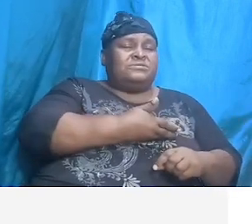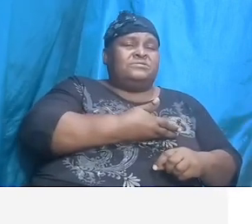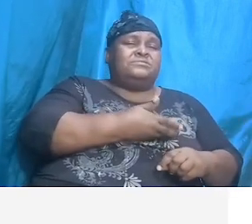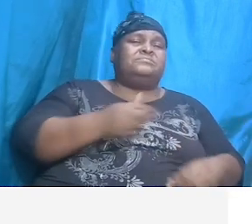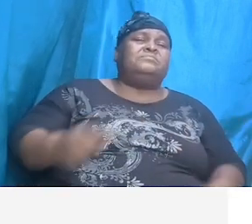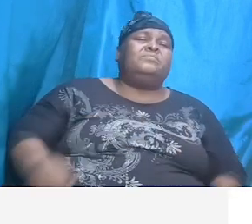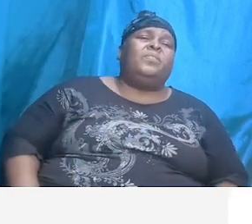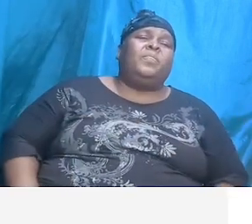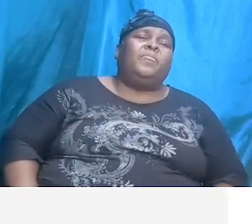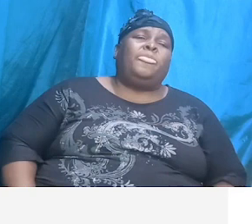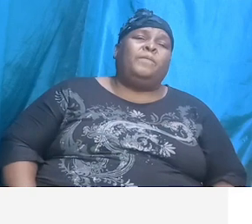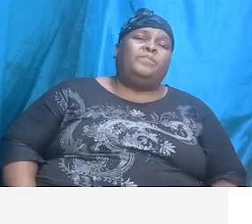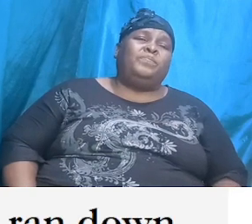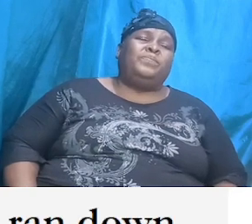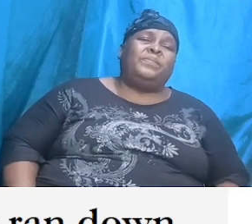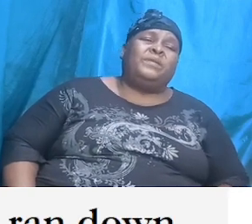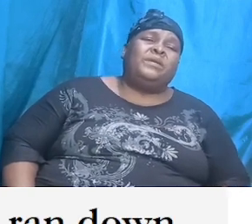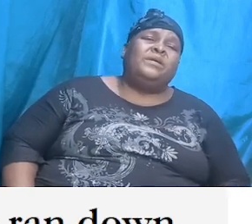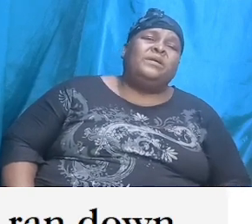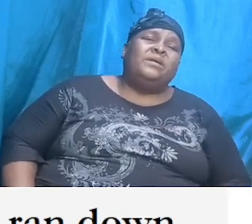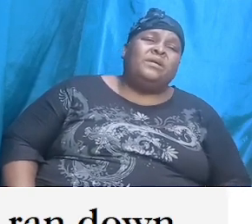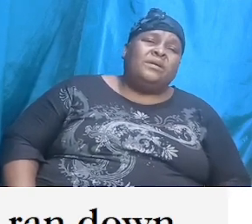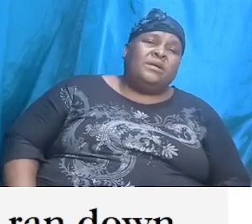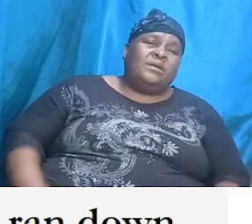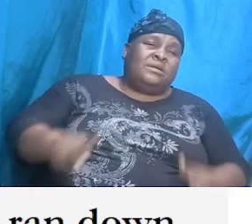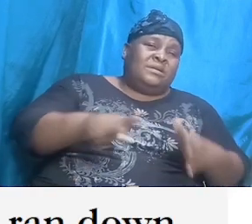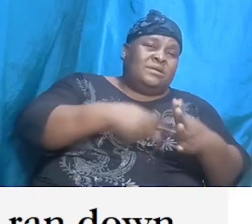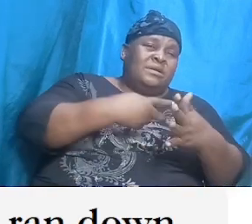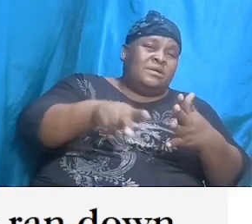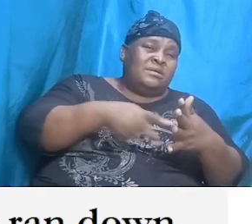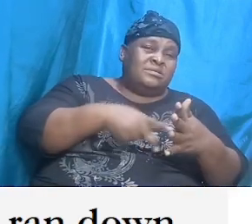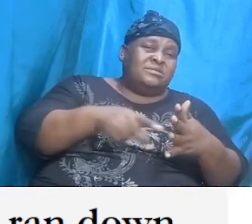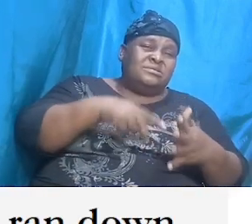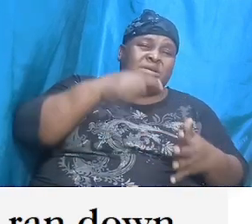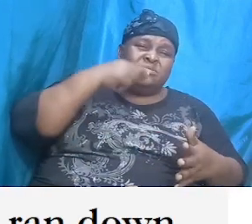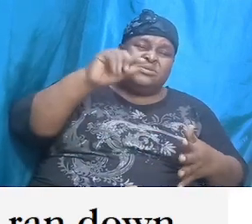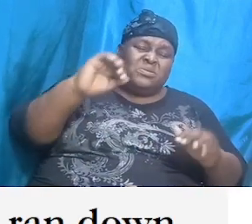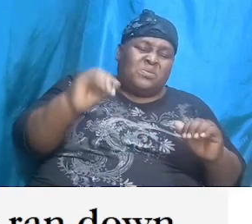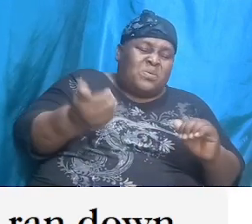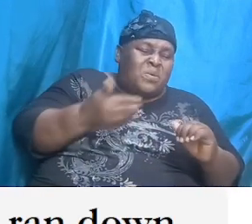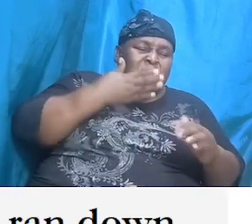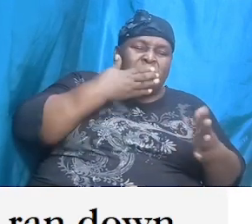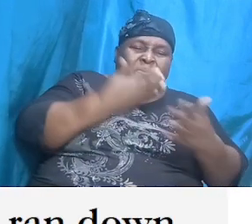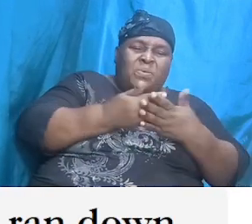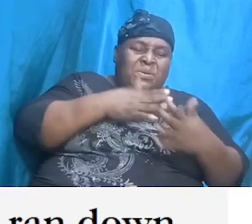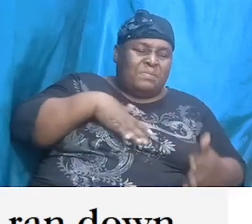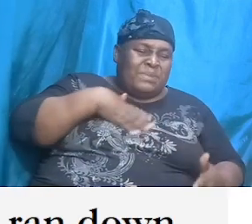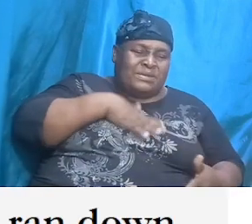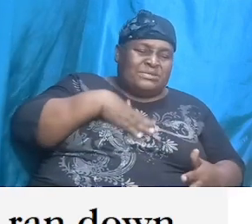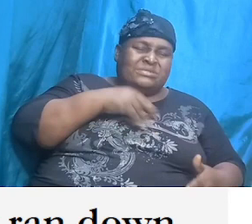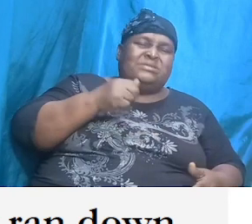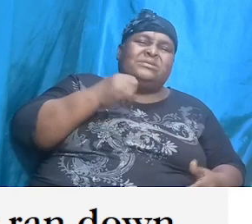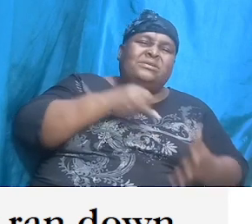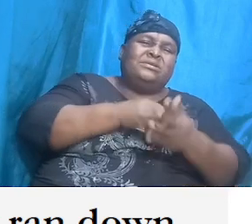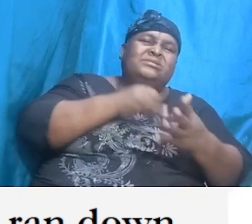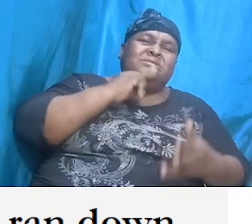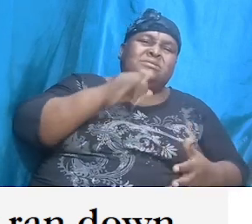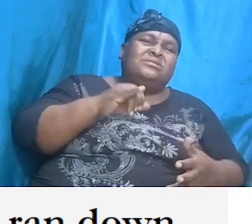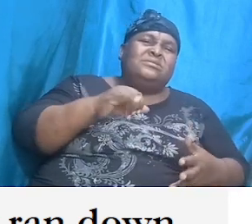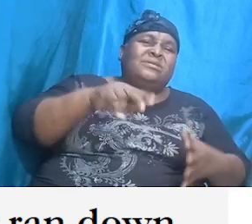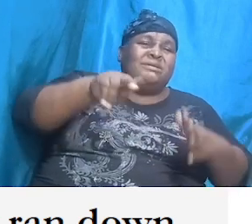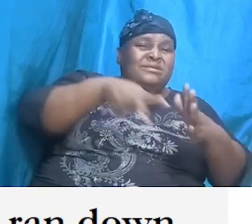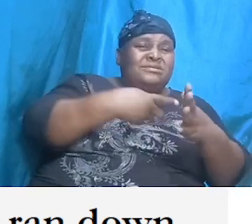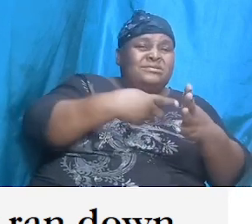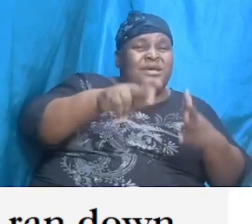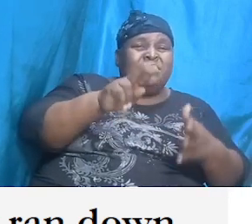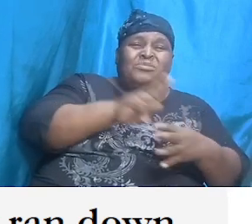Now, apart from the fact that the psalm says that how good and how pleasant it is, here it is that the psalmist